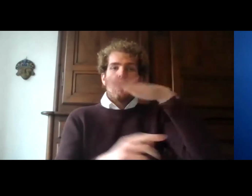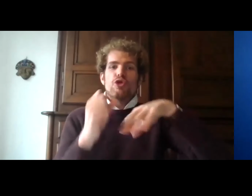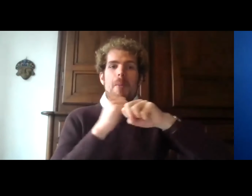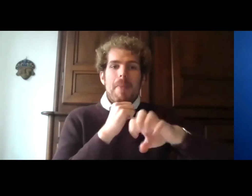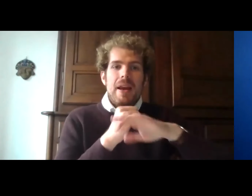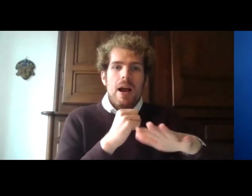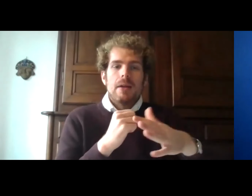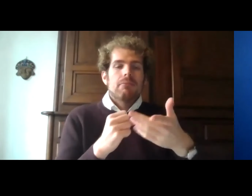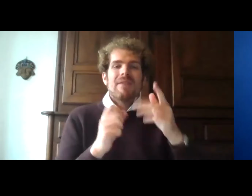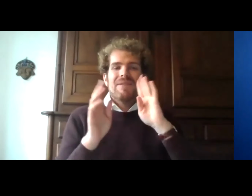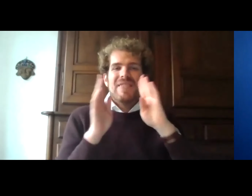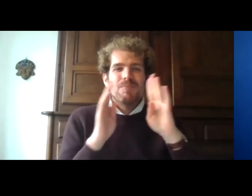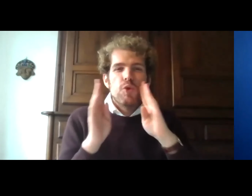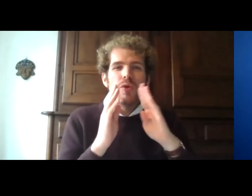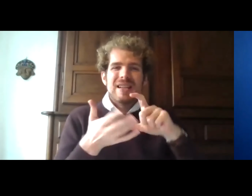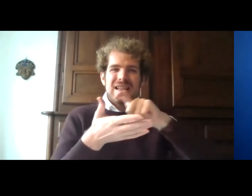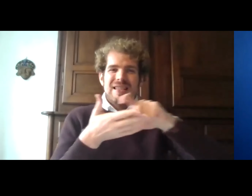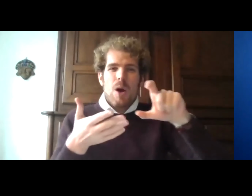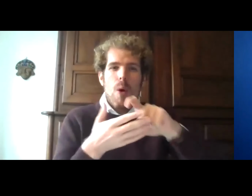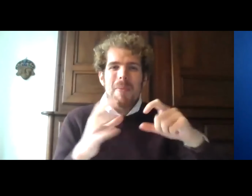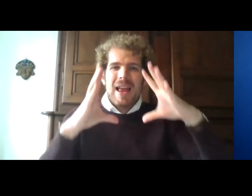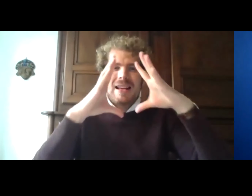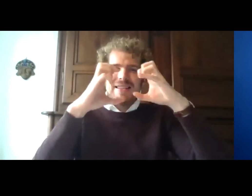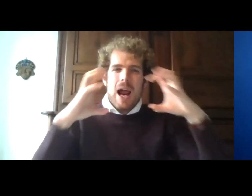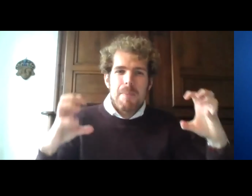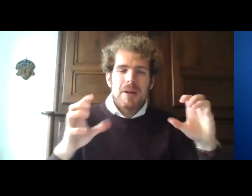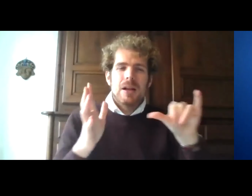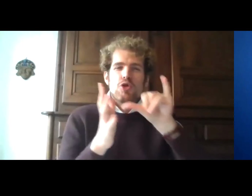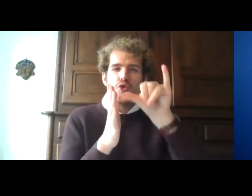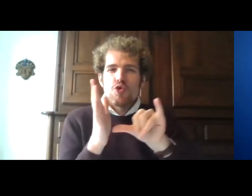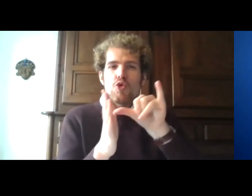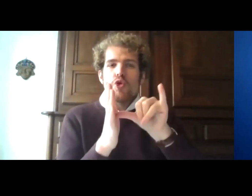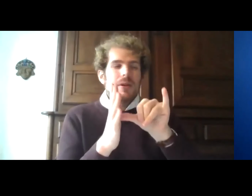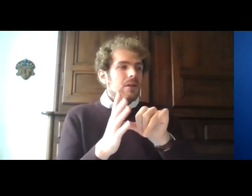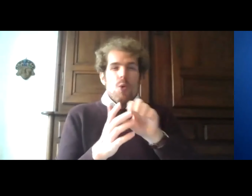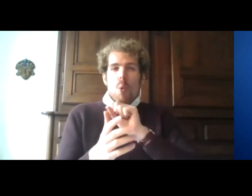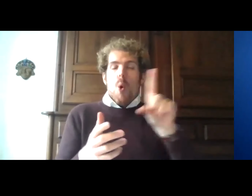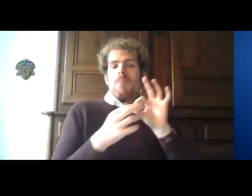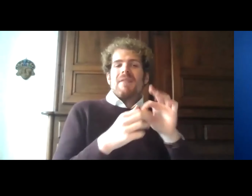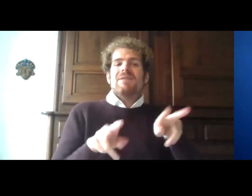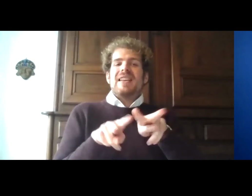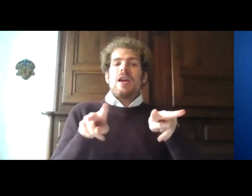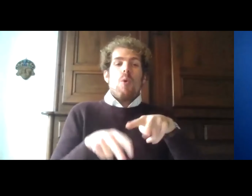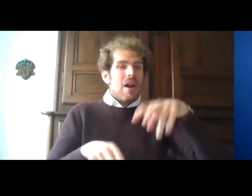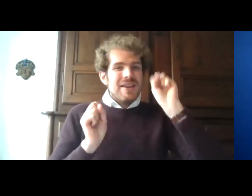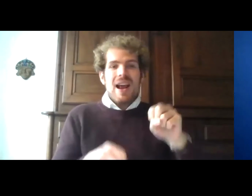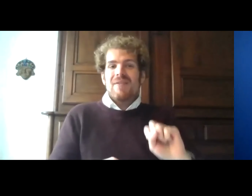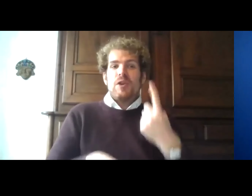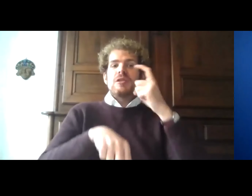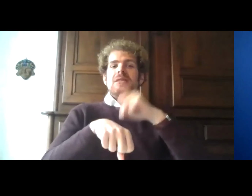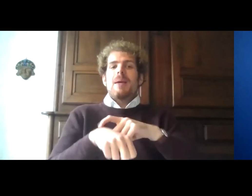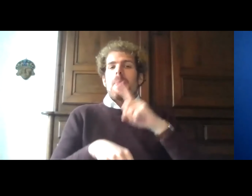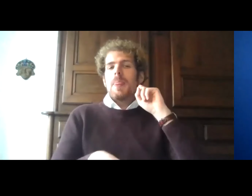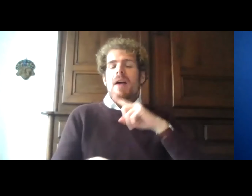smartphone devices, which allow for ease of communication. There's Facebook, Instagram, Skype, YouTube. I mean, there's all